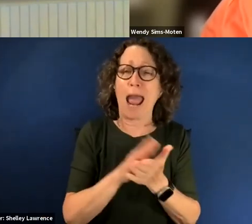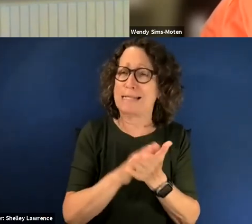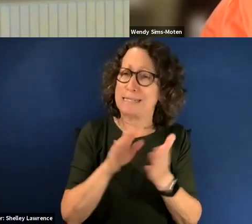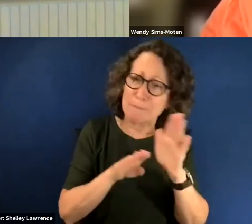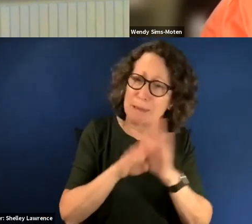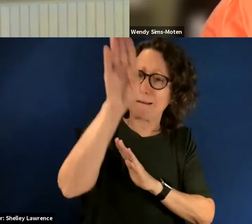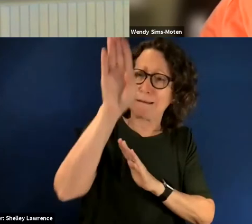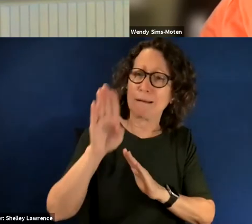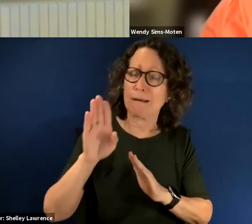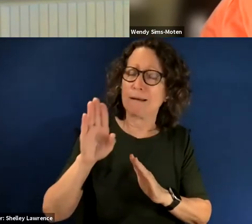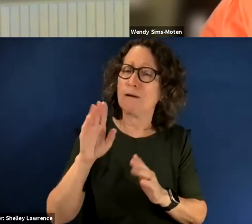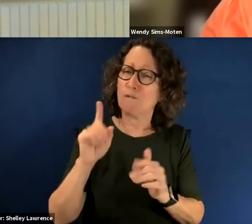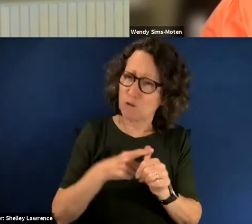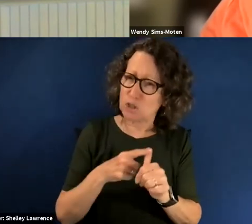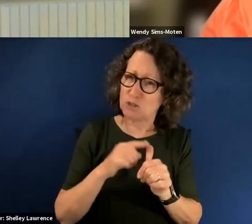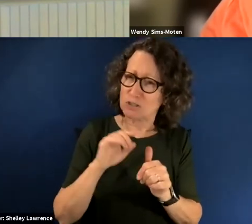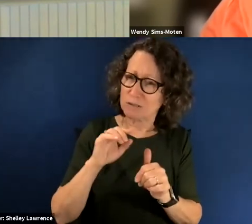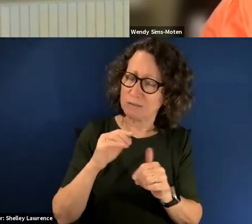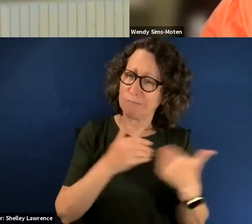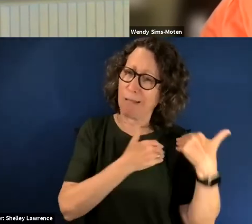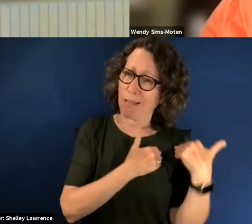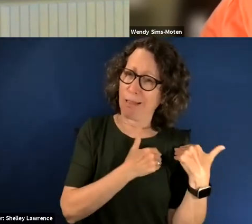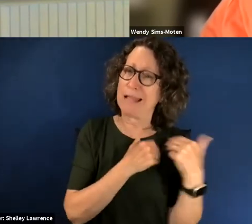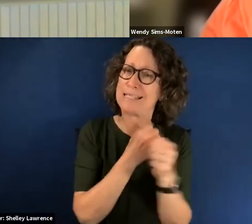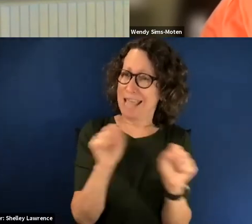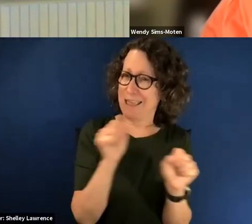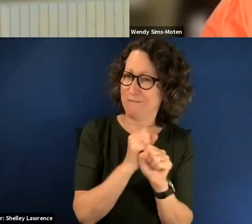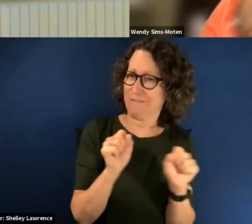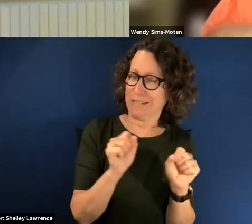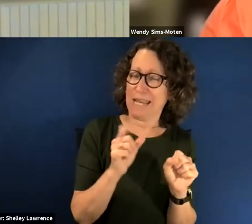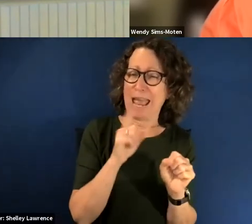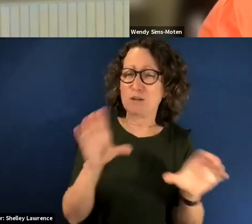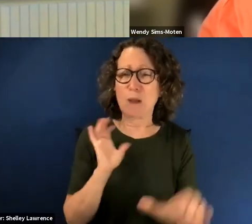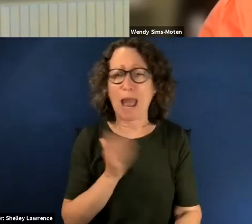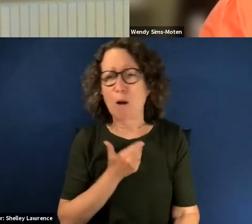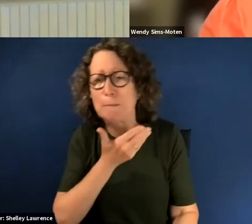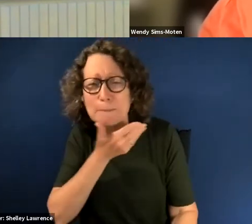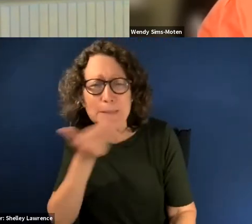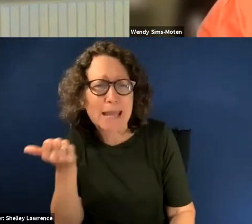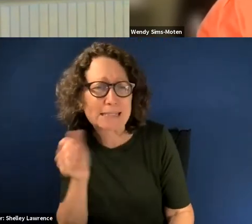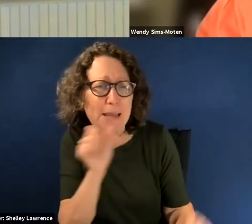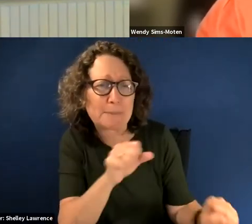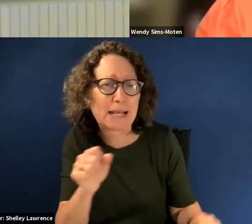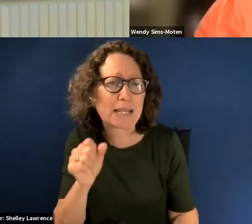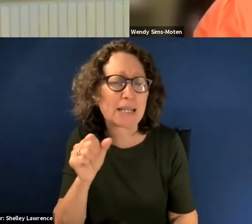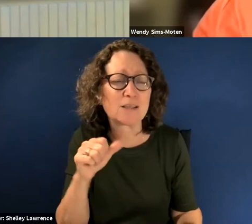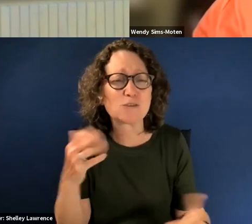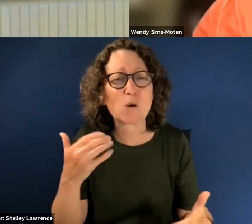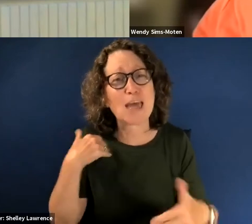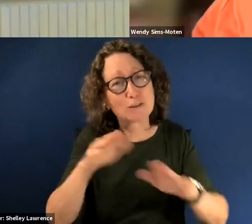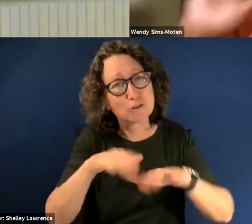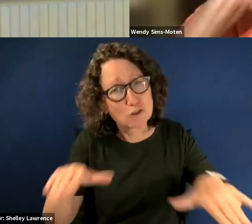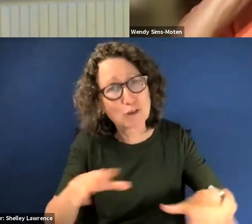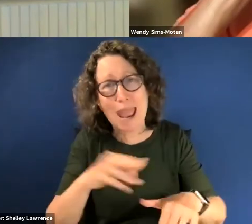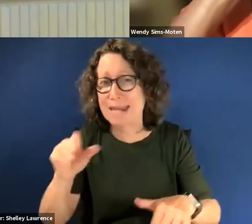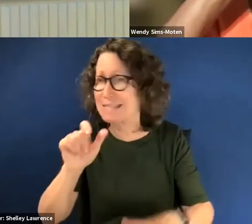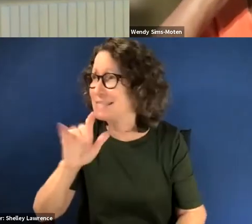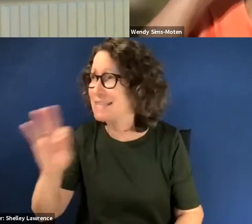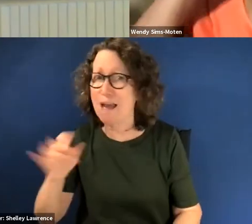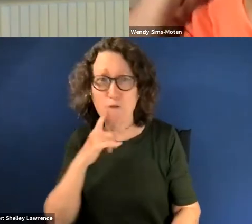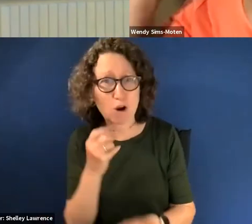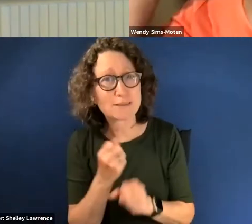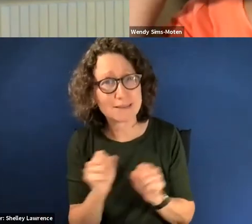number one job is safety and to do the best of our ability so that children and staff are